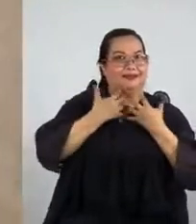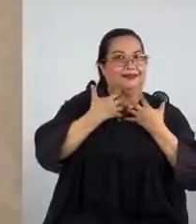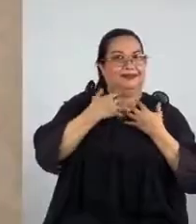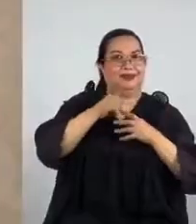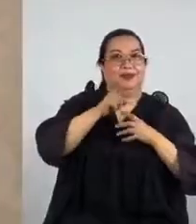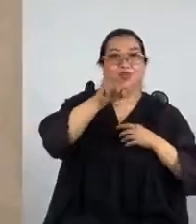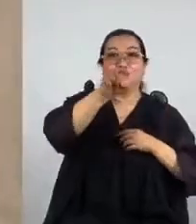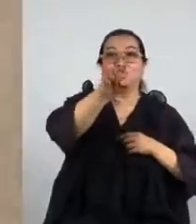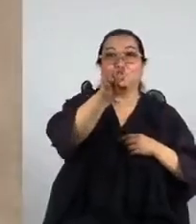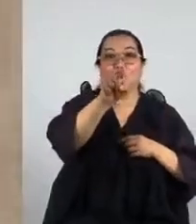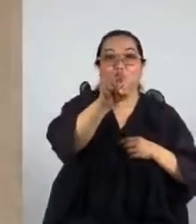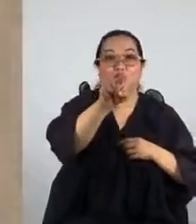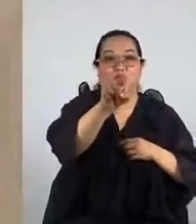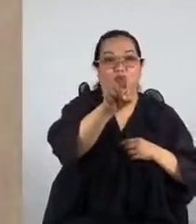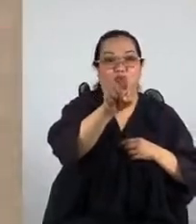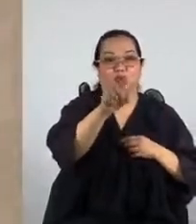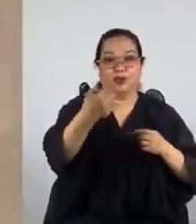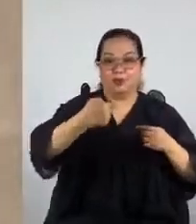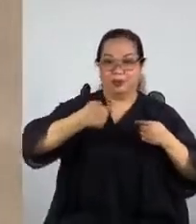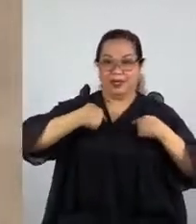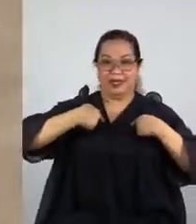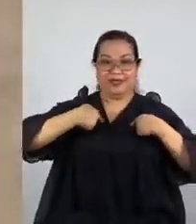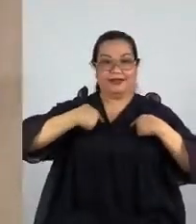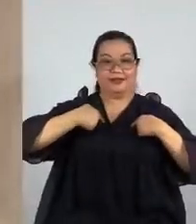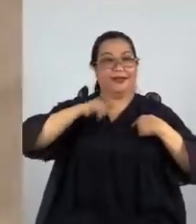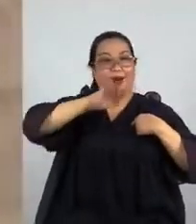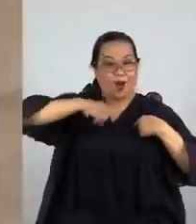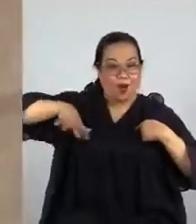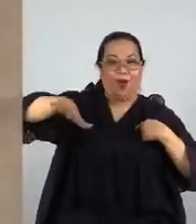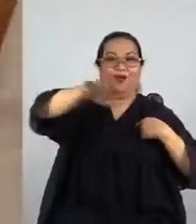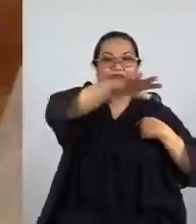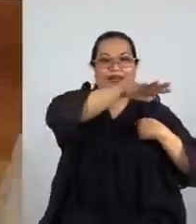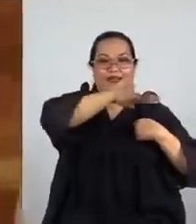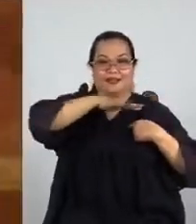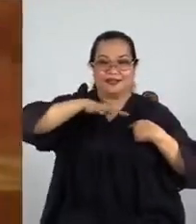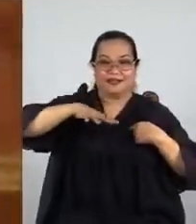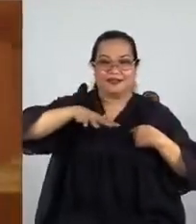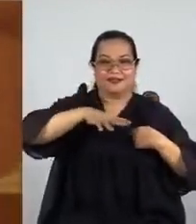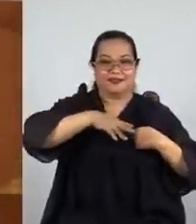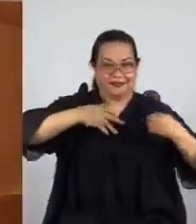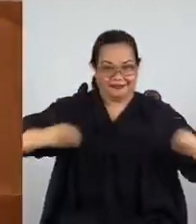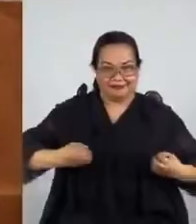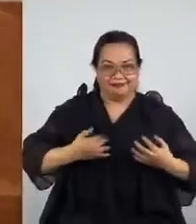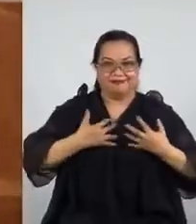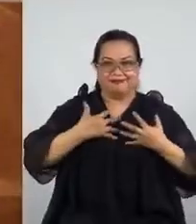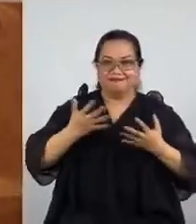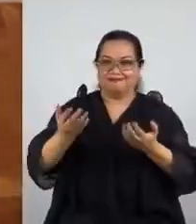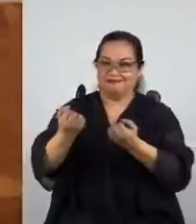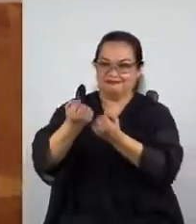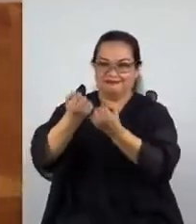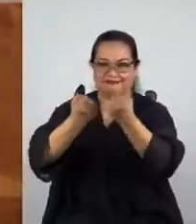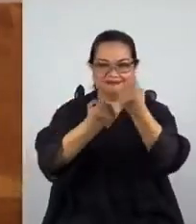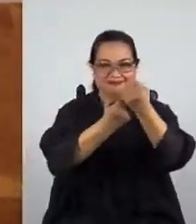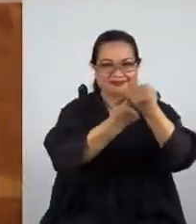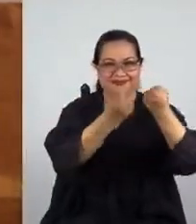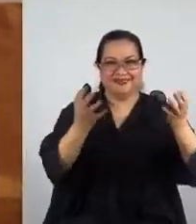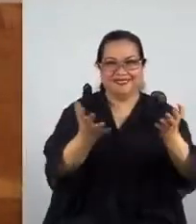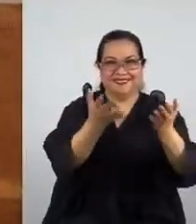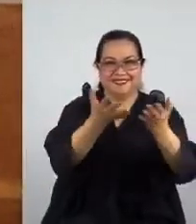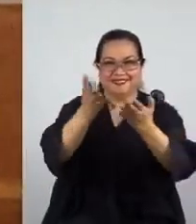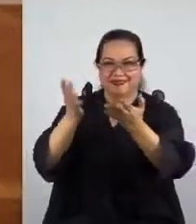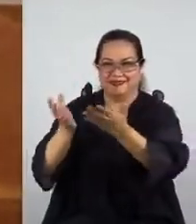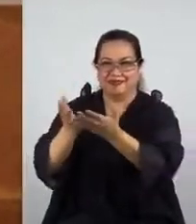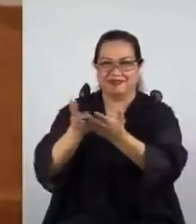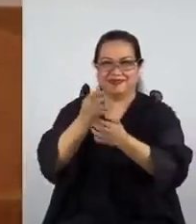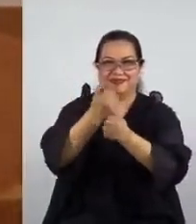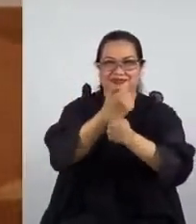you, I, all of us, inspire one another. Let